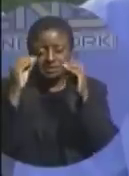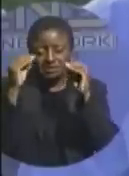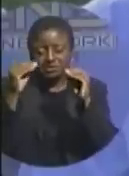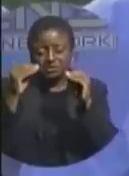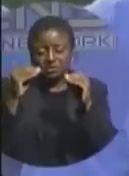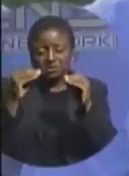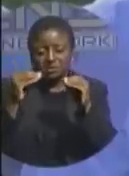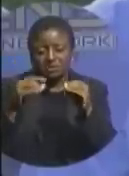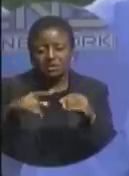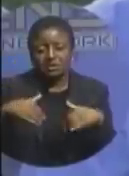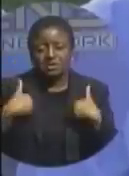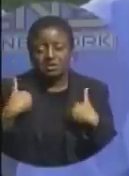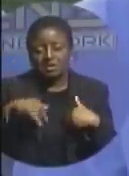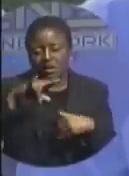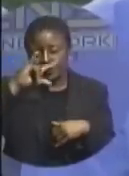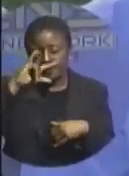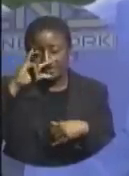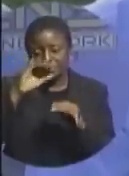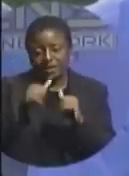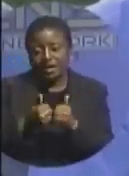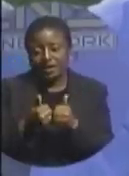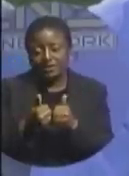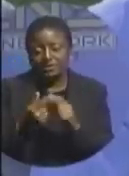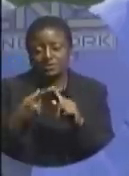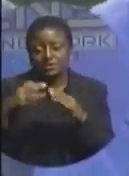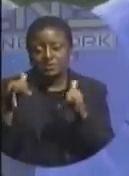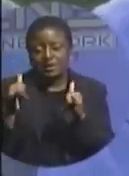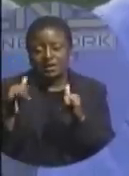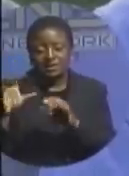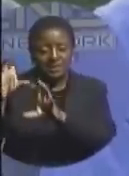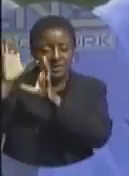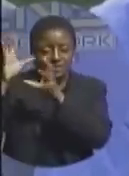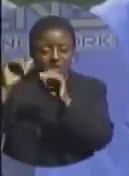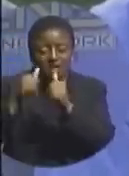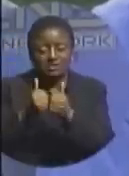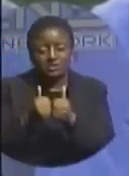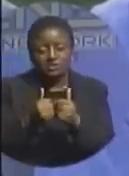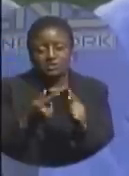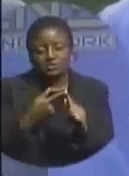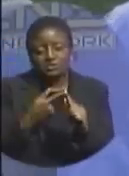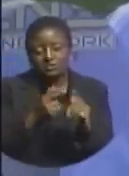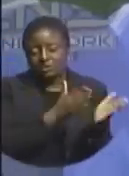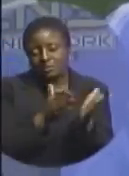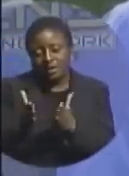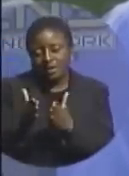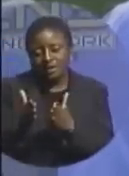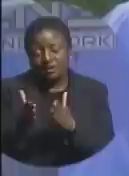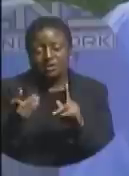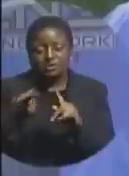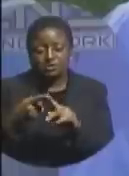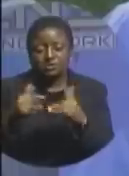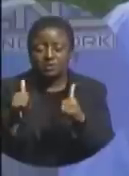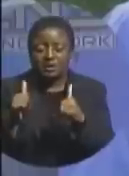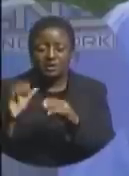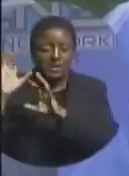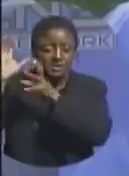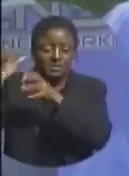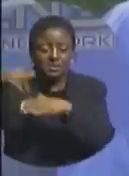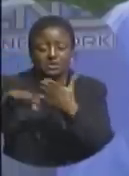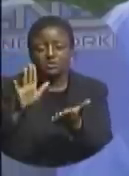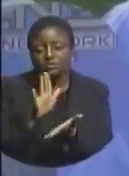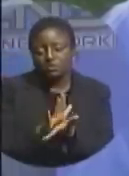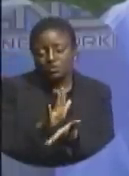how basketball is played and how they can prepare themselves not only to play basketball in